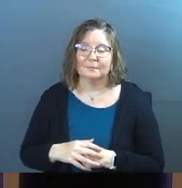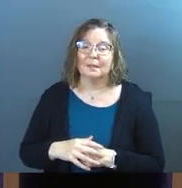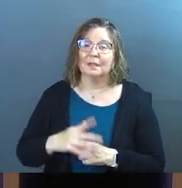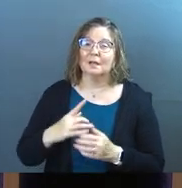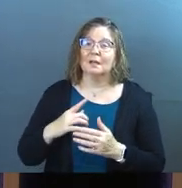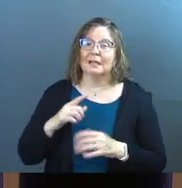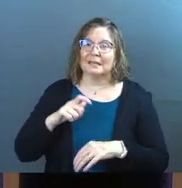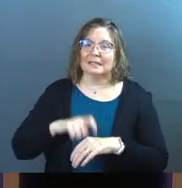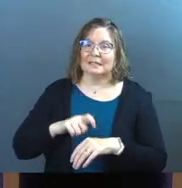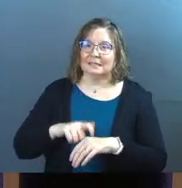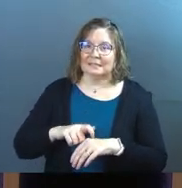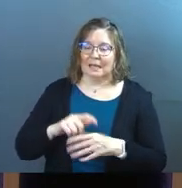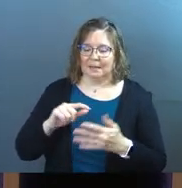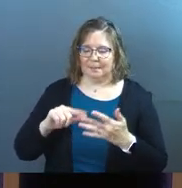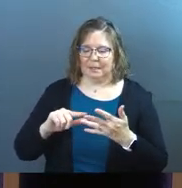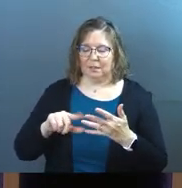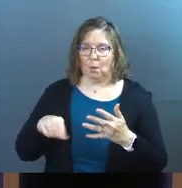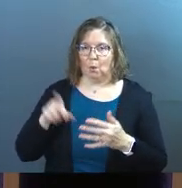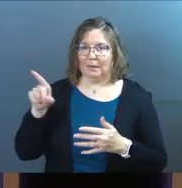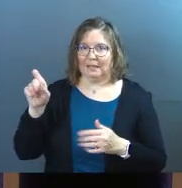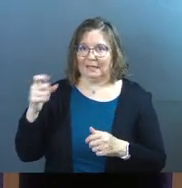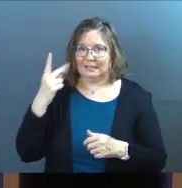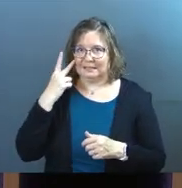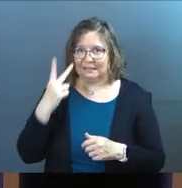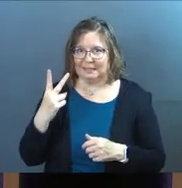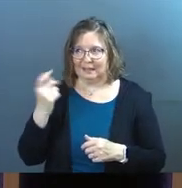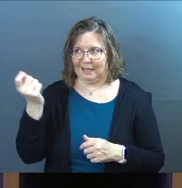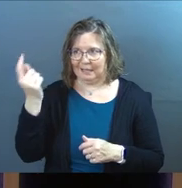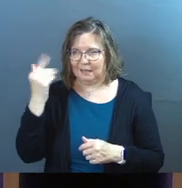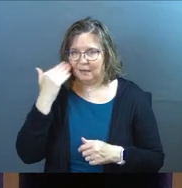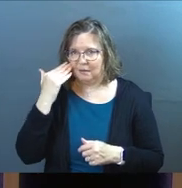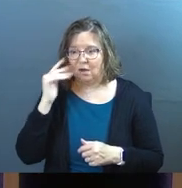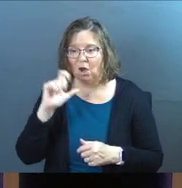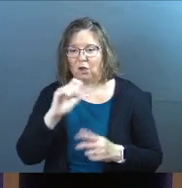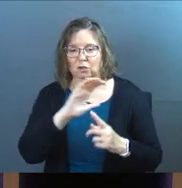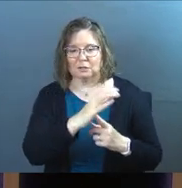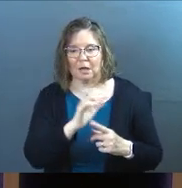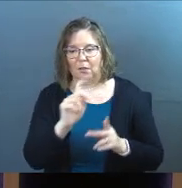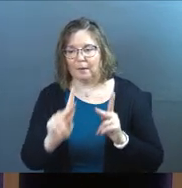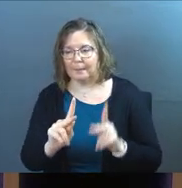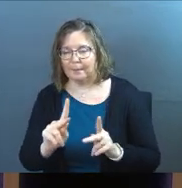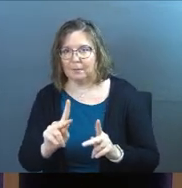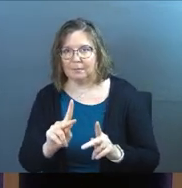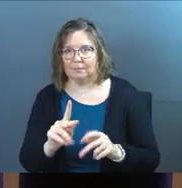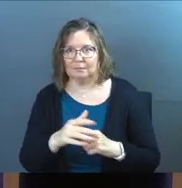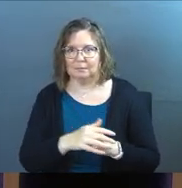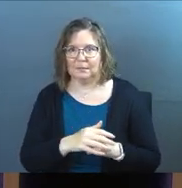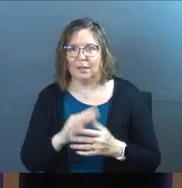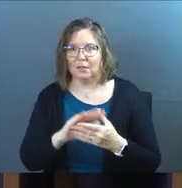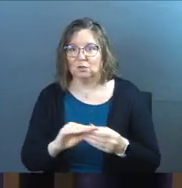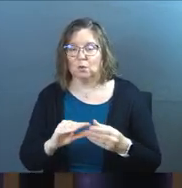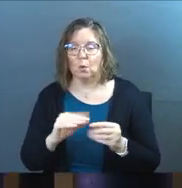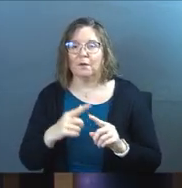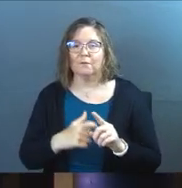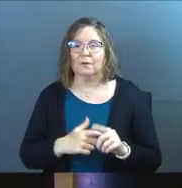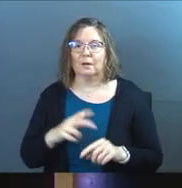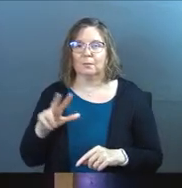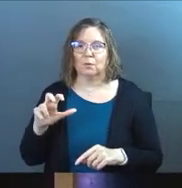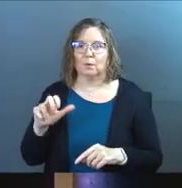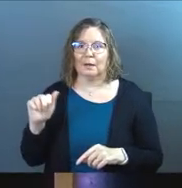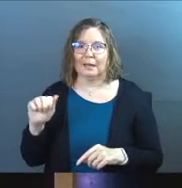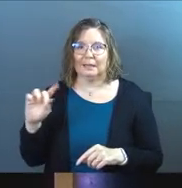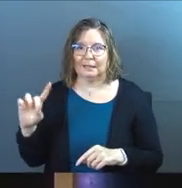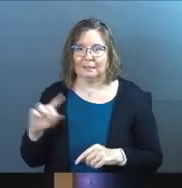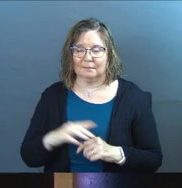There's timing that only he can see. There are other circumstances. There are other people. There's a story. It's from 300